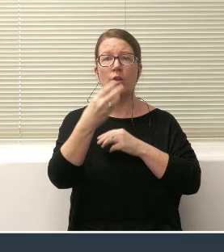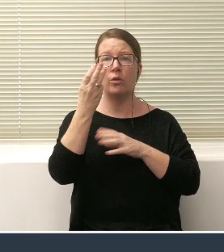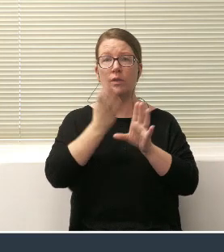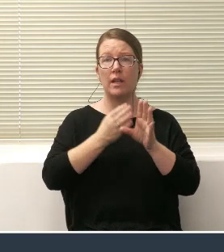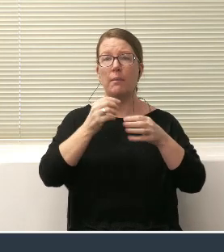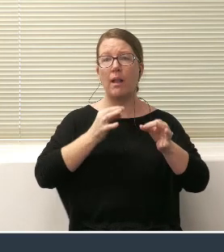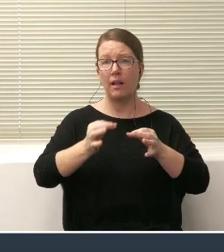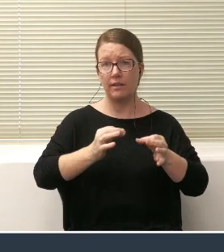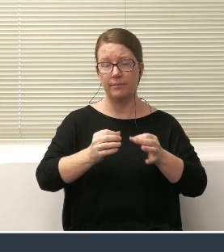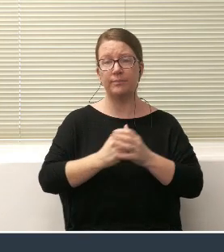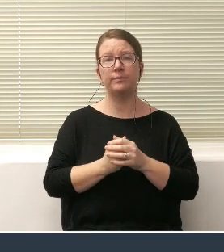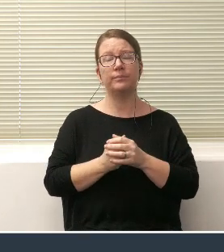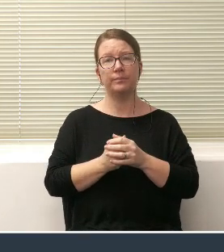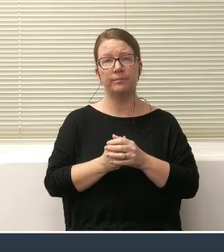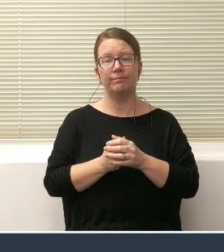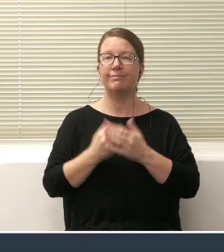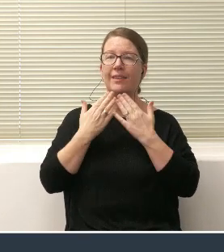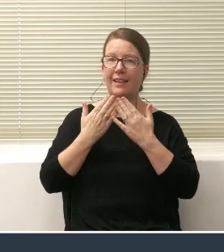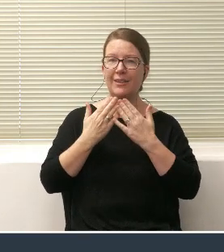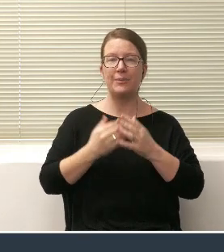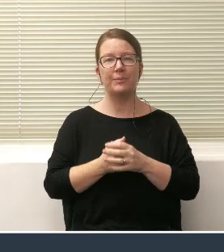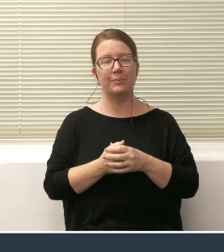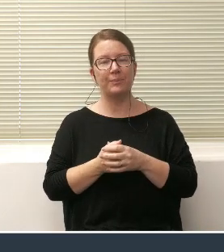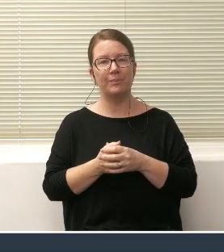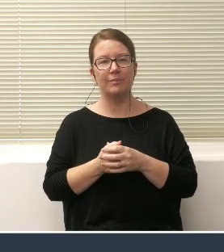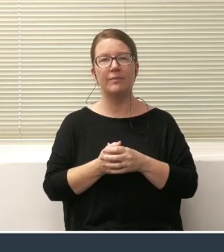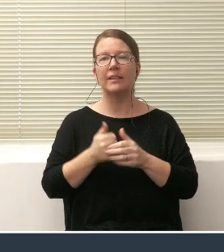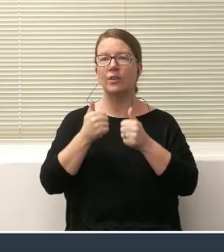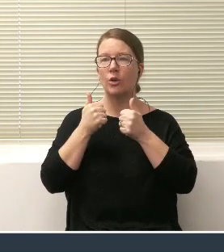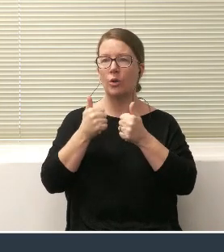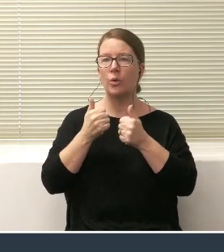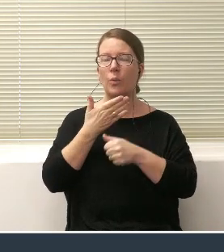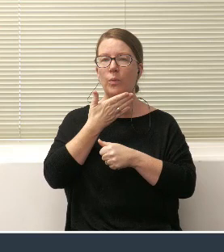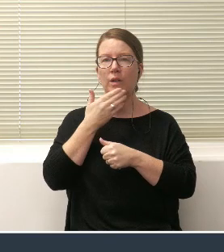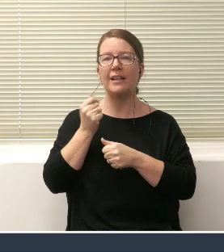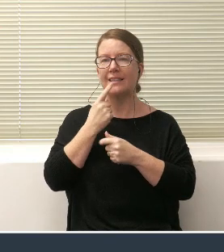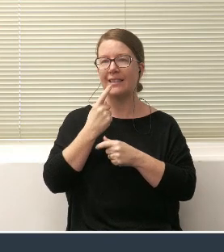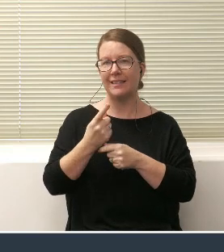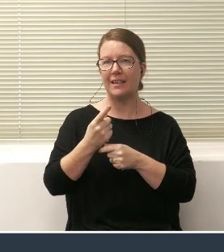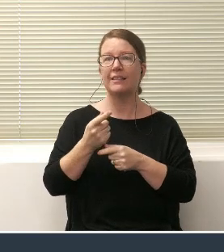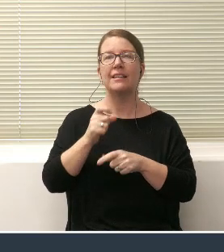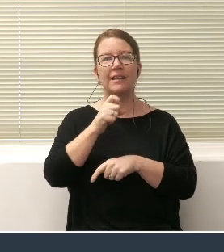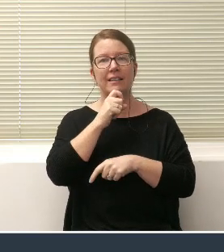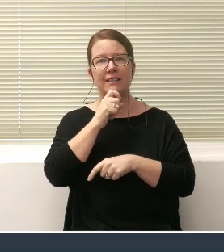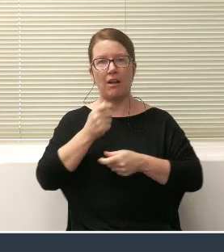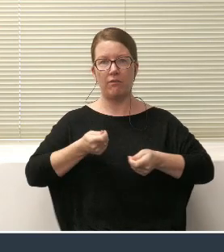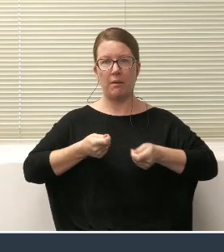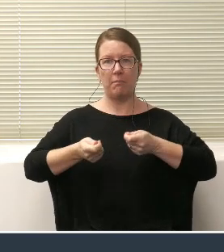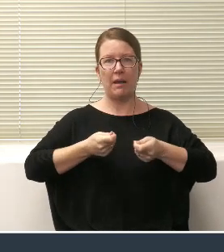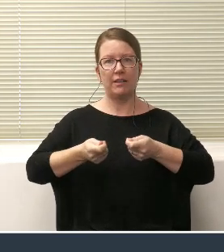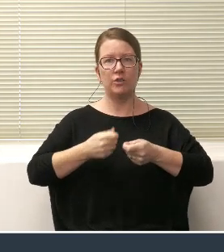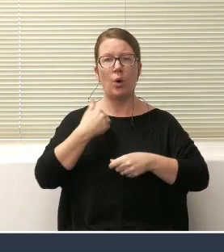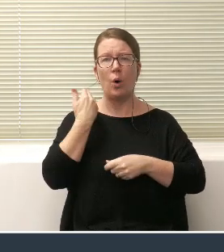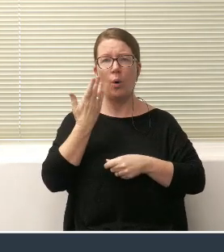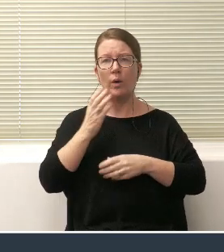items. Thank you. Yes, thank you, Funas, and very well said. I mean, the staff have managed this and been in